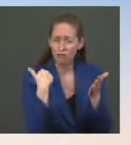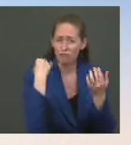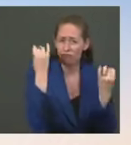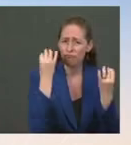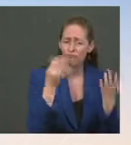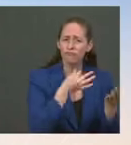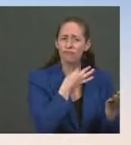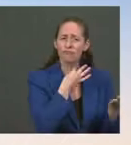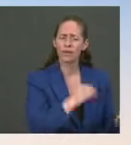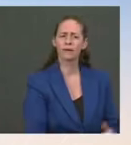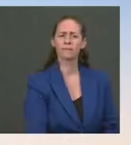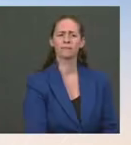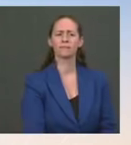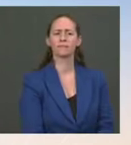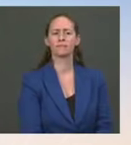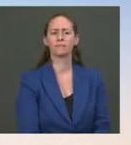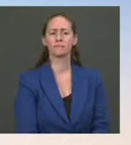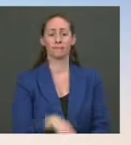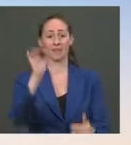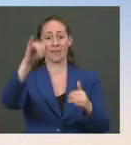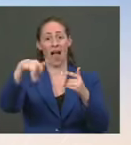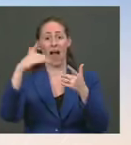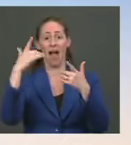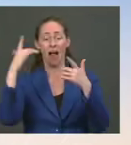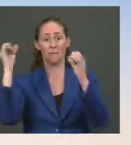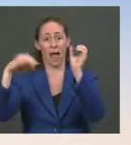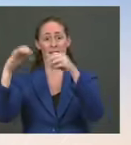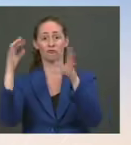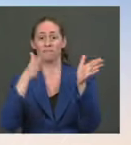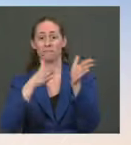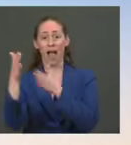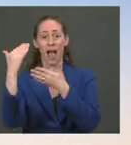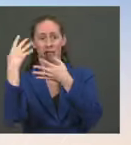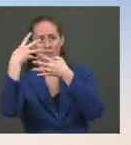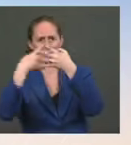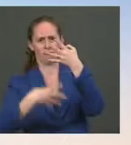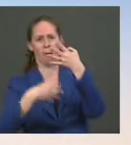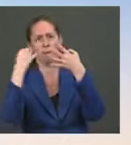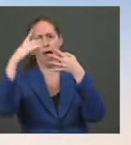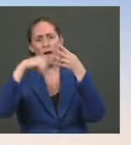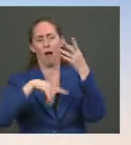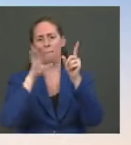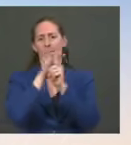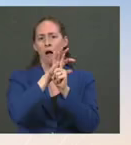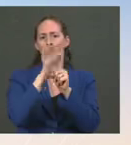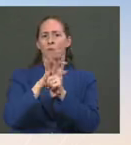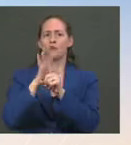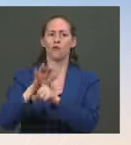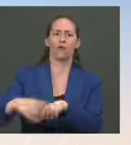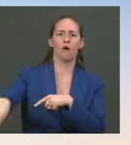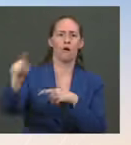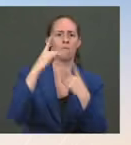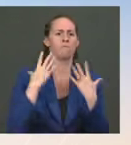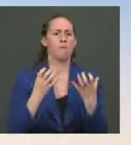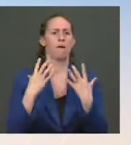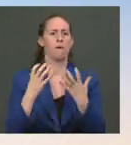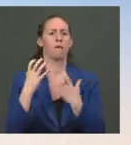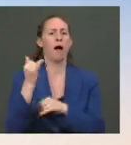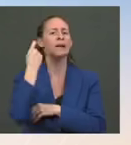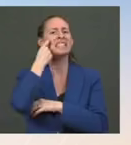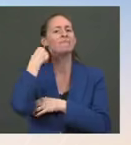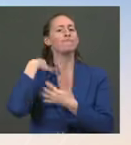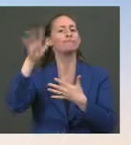hugely popular package. Each item in itself, that's why I went through some of the specifics here, has broad